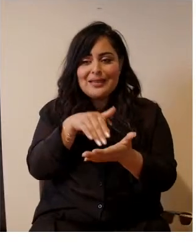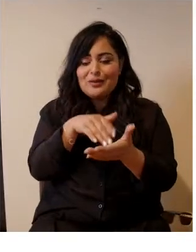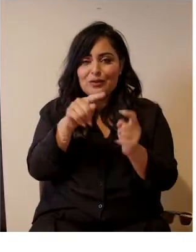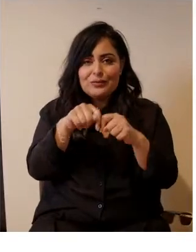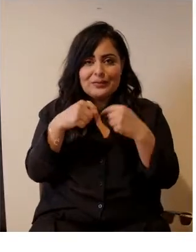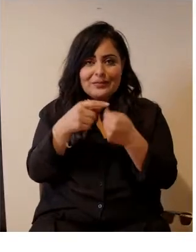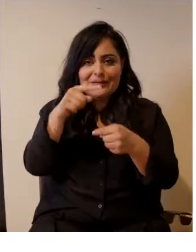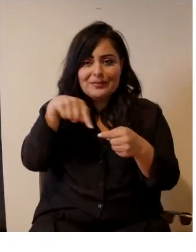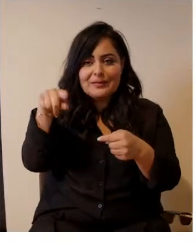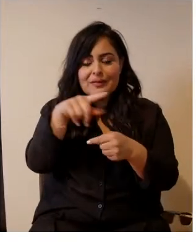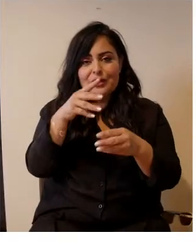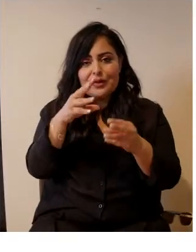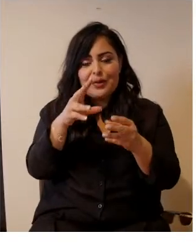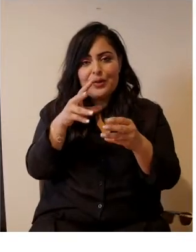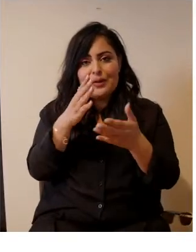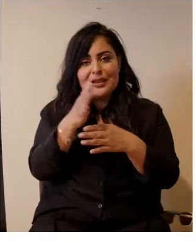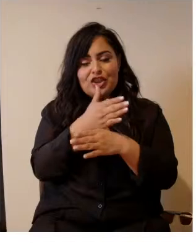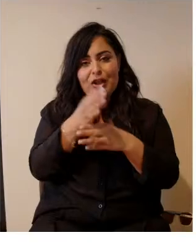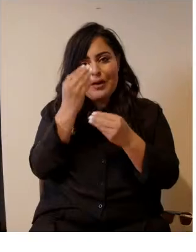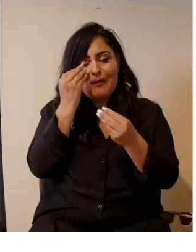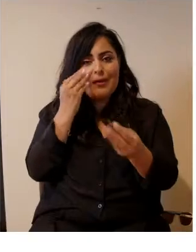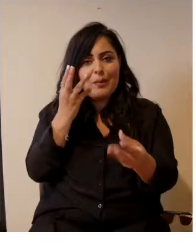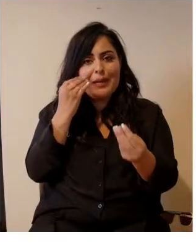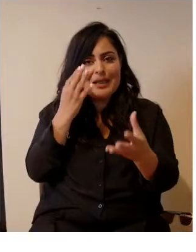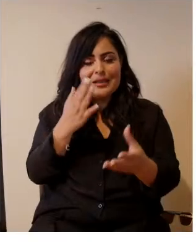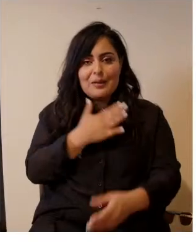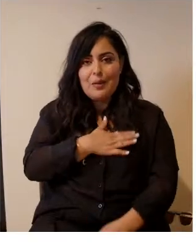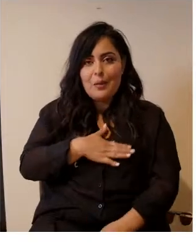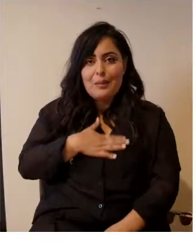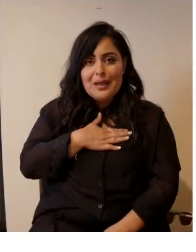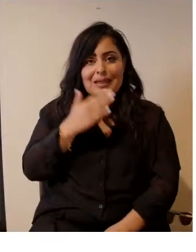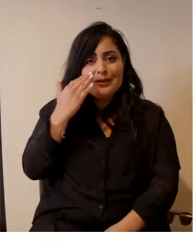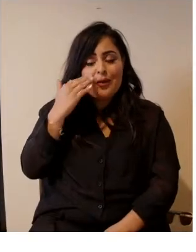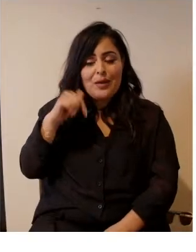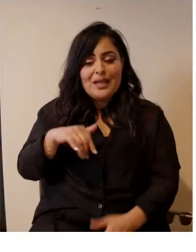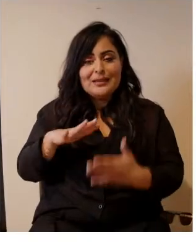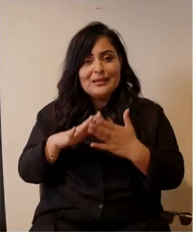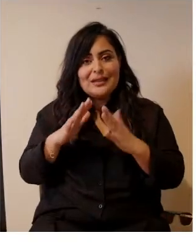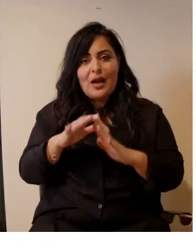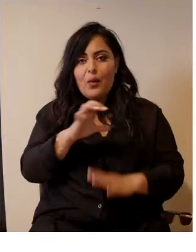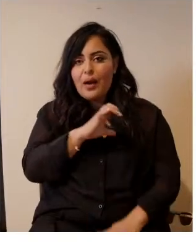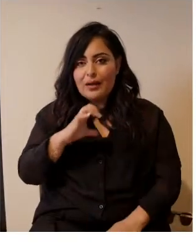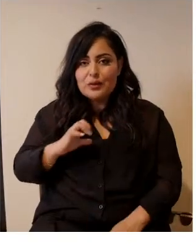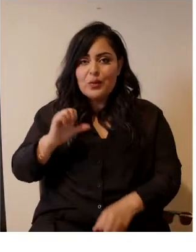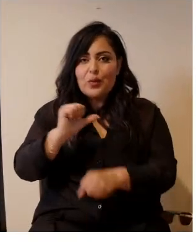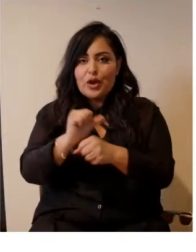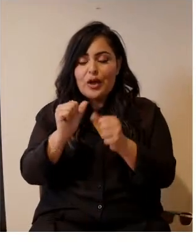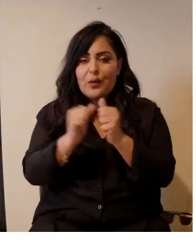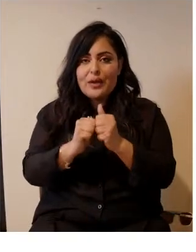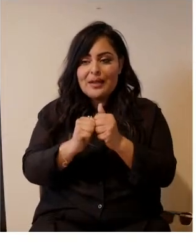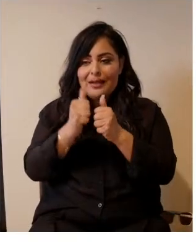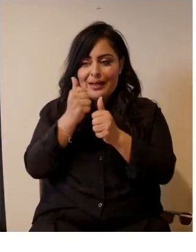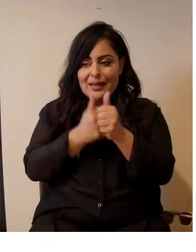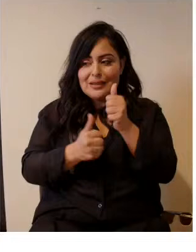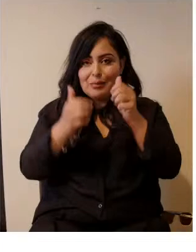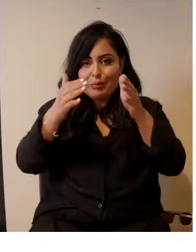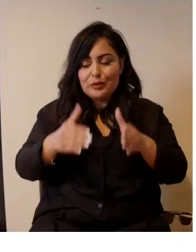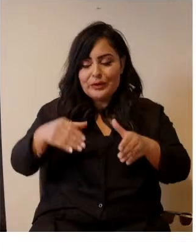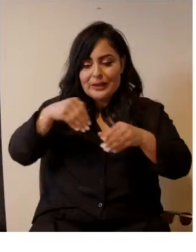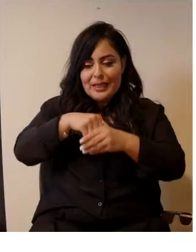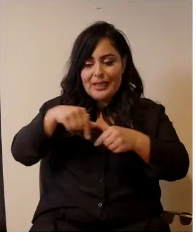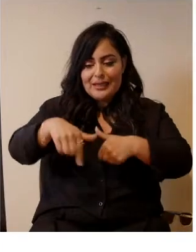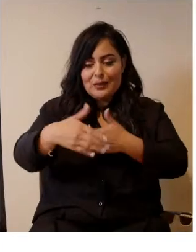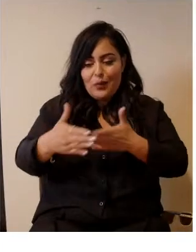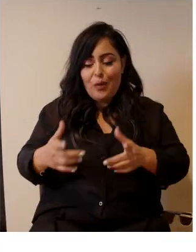the information to you. So please know that this town council is working with everyone that's in this room and beyond